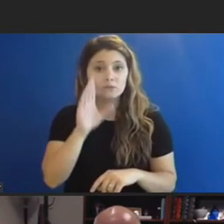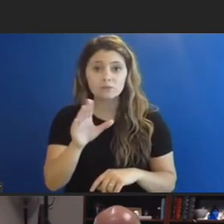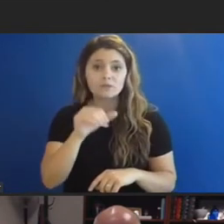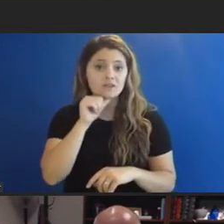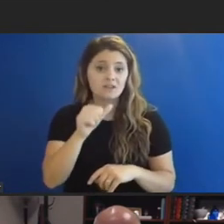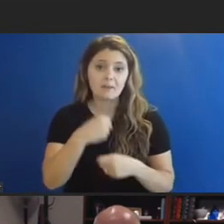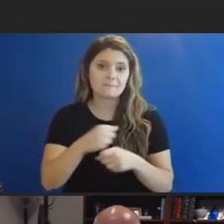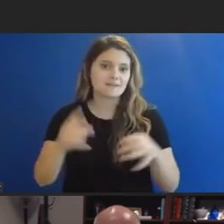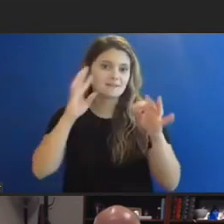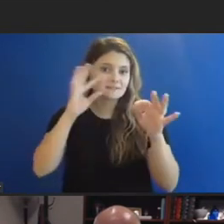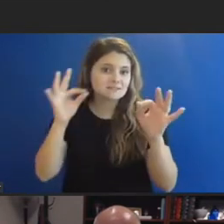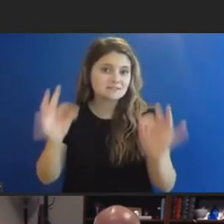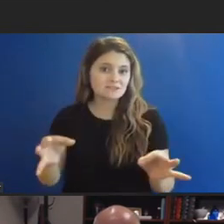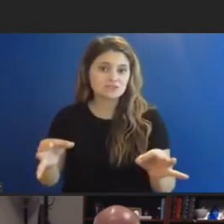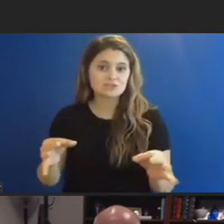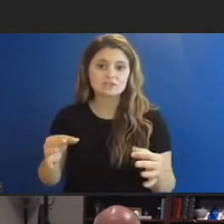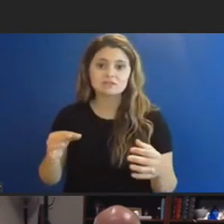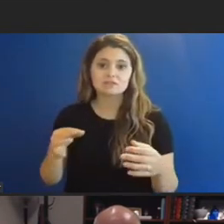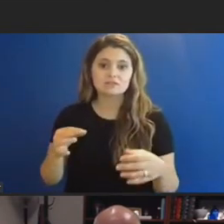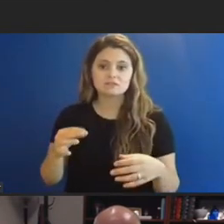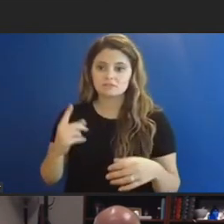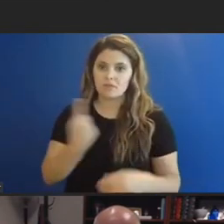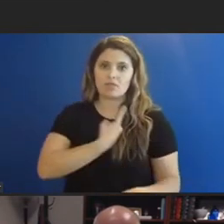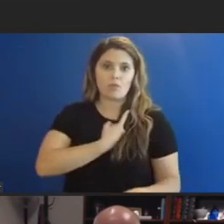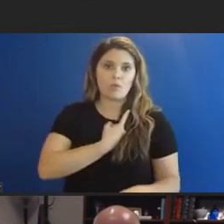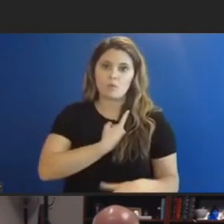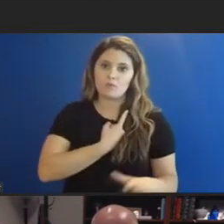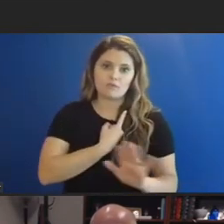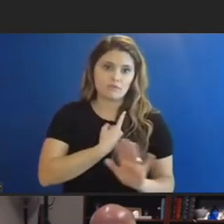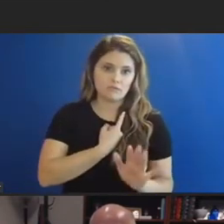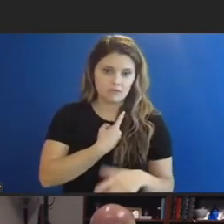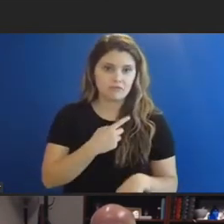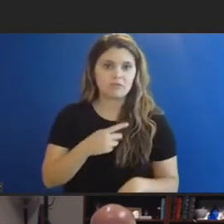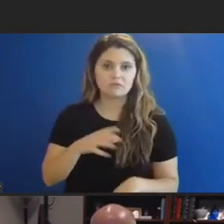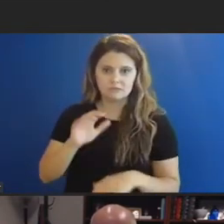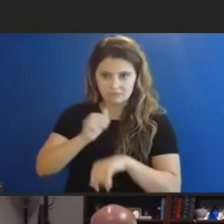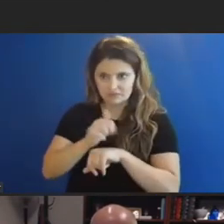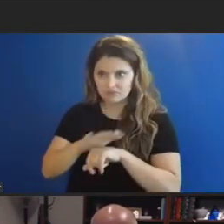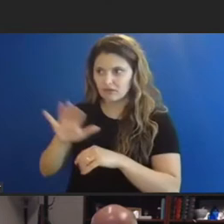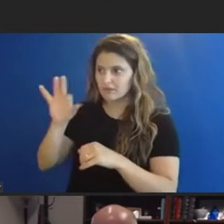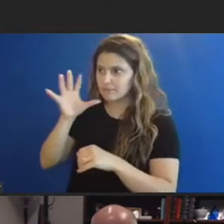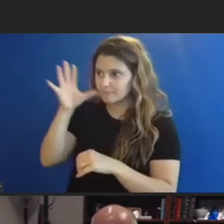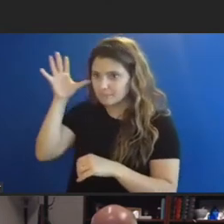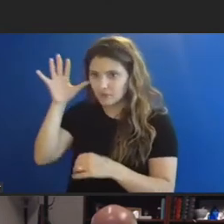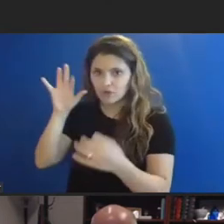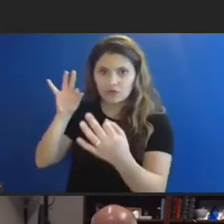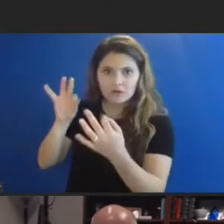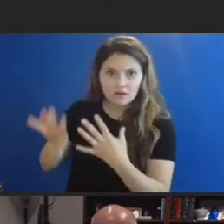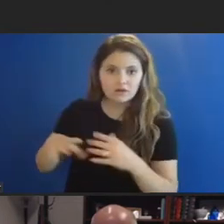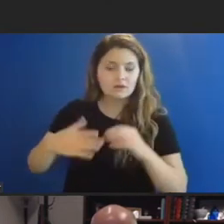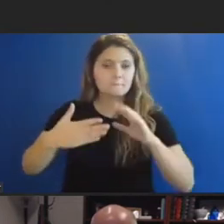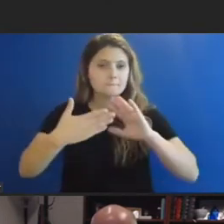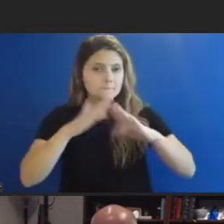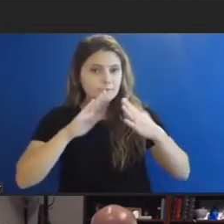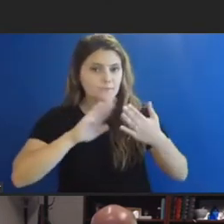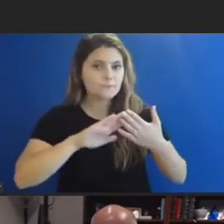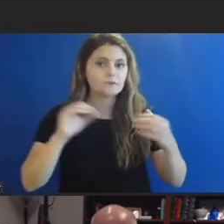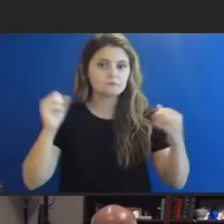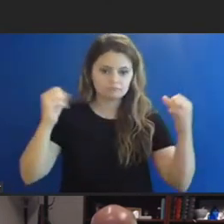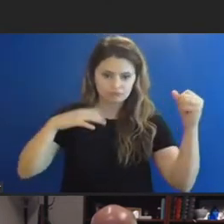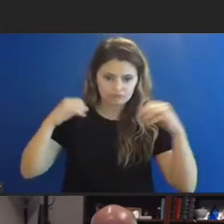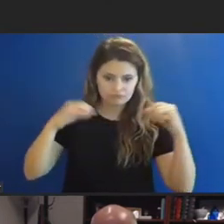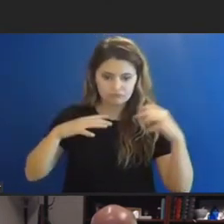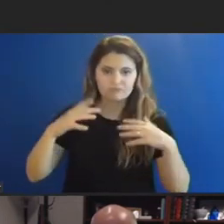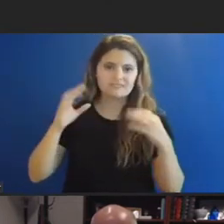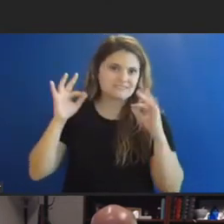make a decision in isolation. Our decisions are based on input from our parents, community, for sure the